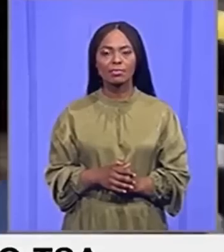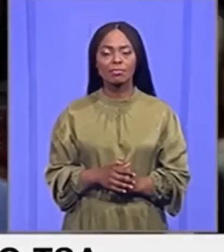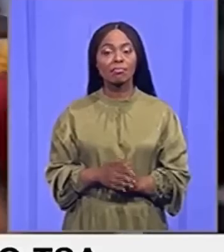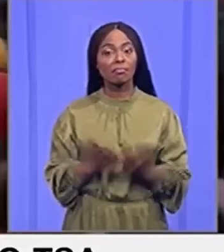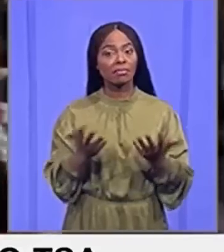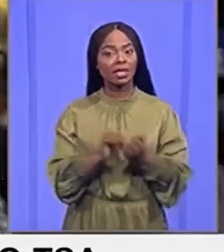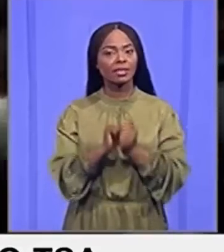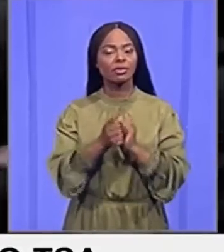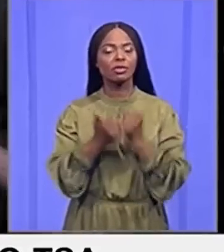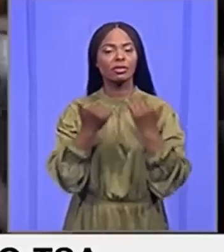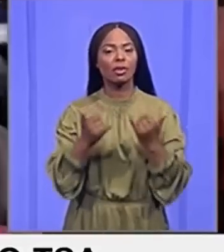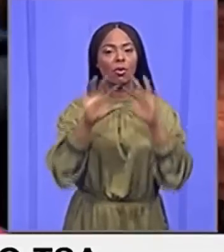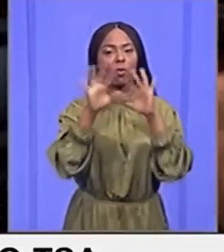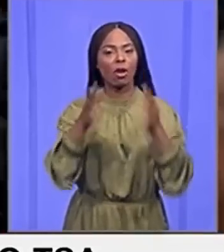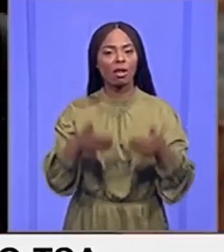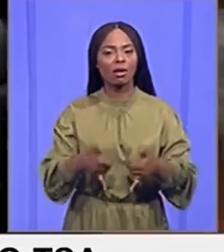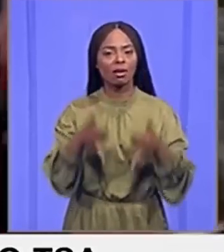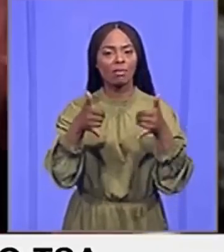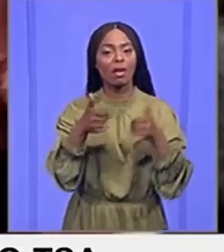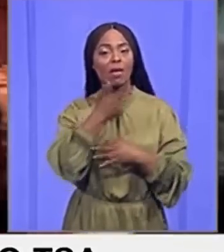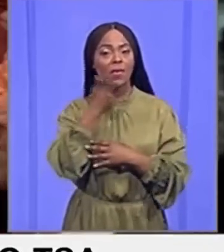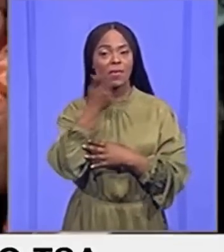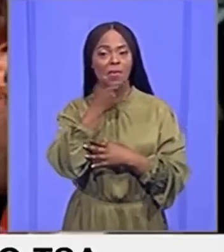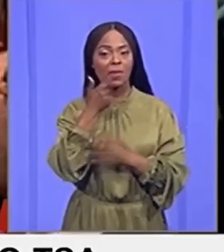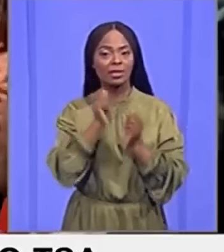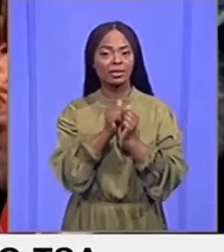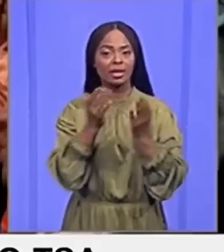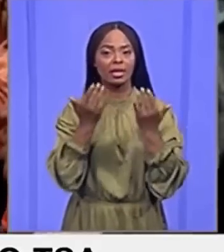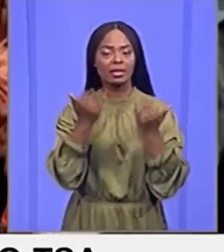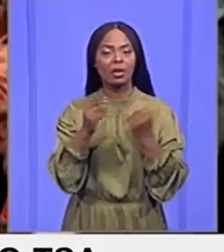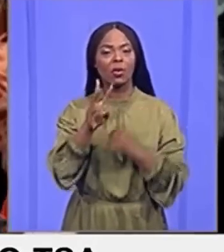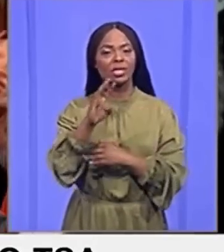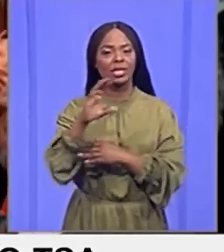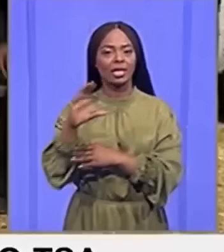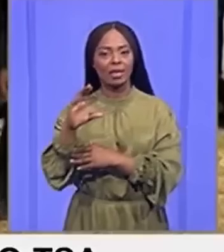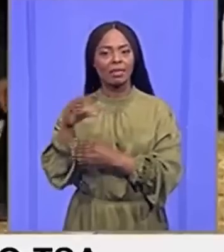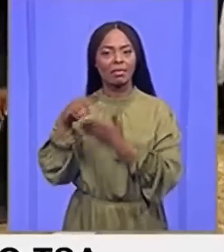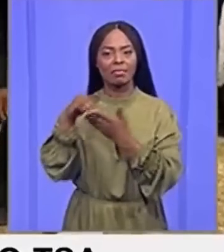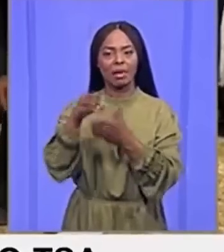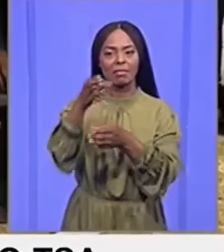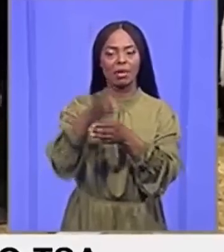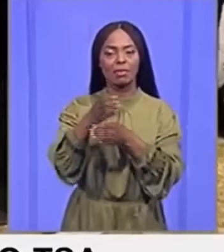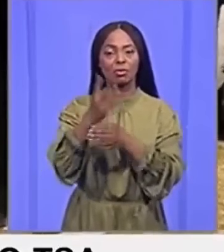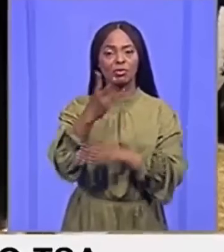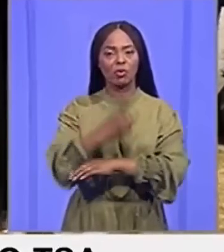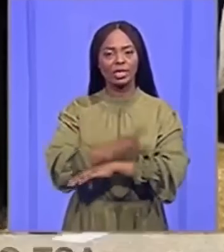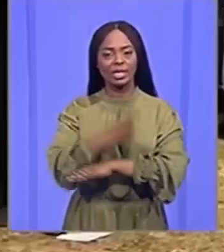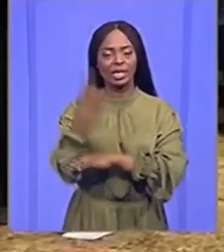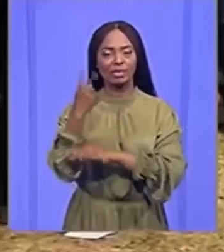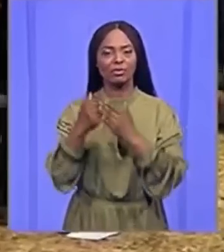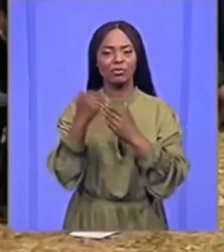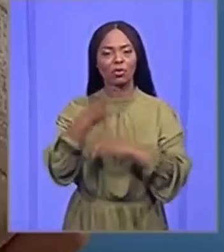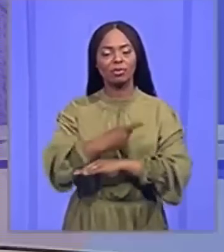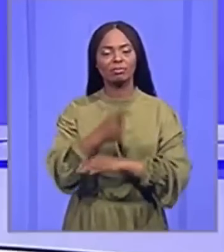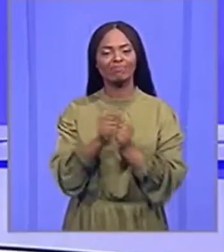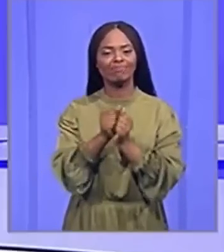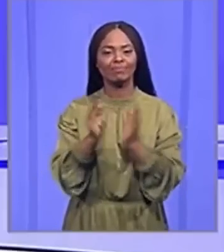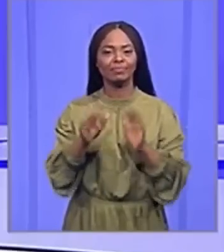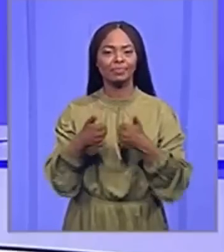Dipapadi mohope wa lefatshe wa netball o fihle Western Cape jwalo ka ho setse matsatsi a 24 pele dipapadi di tshakgoa.